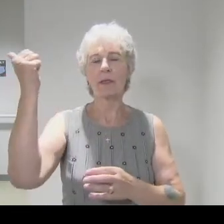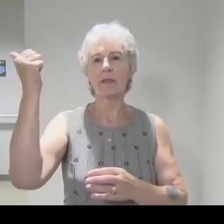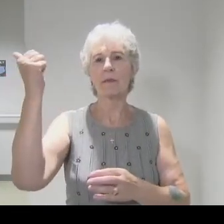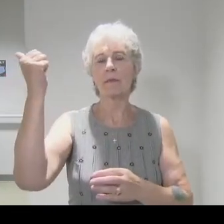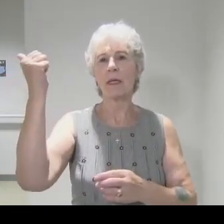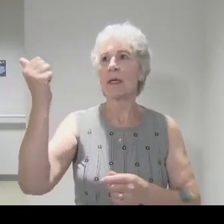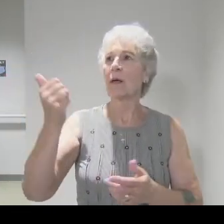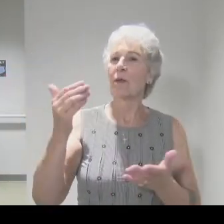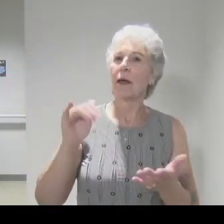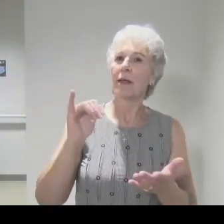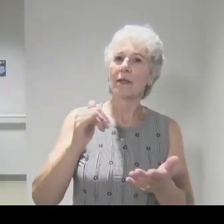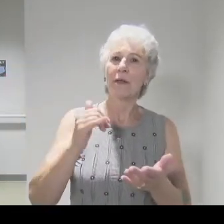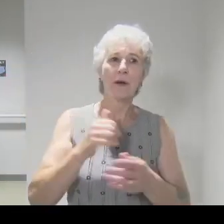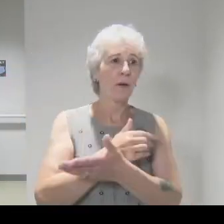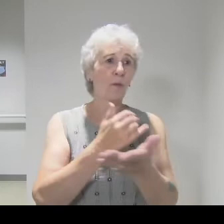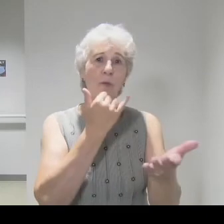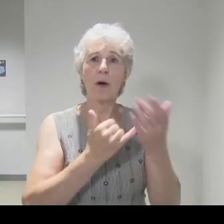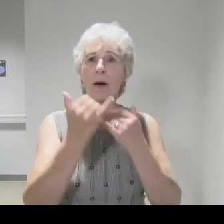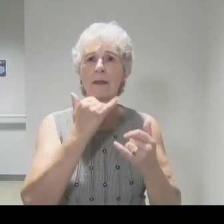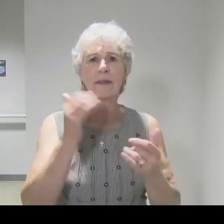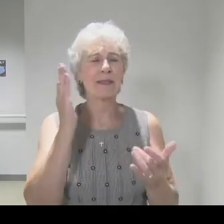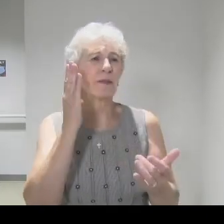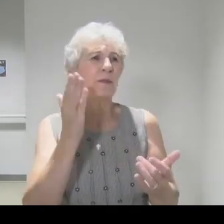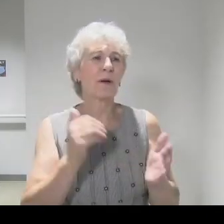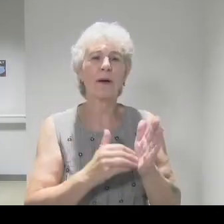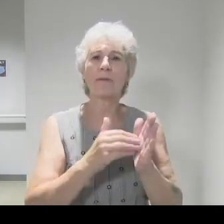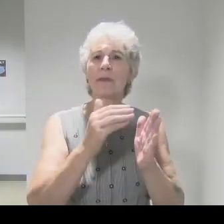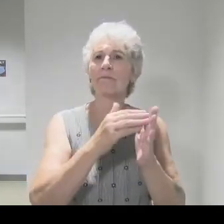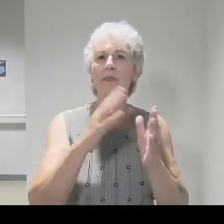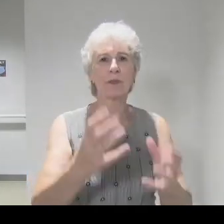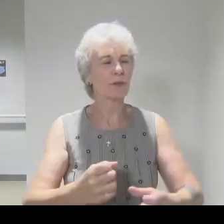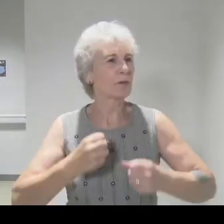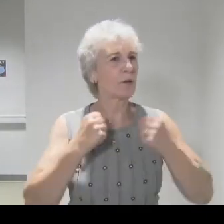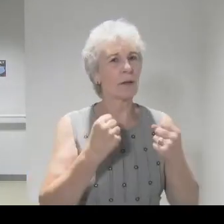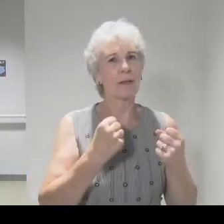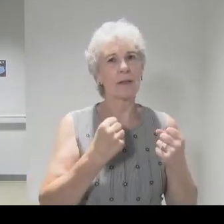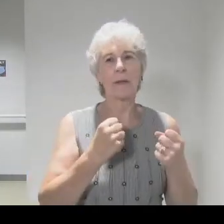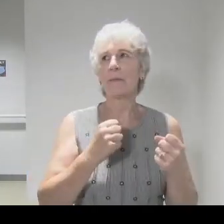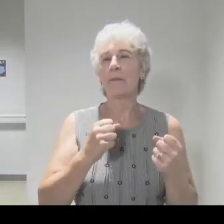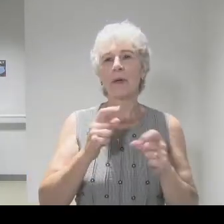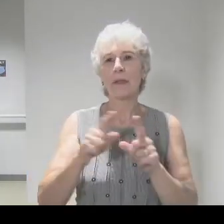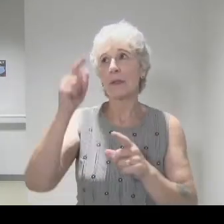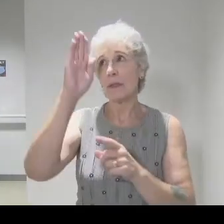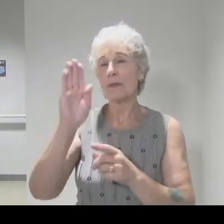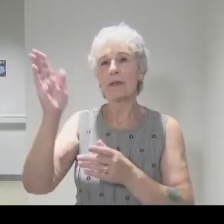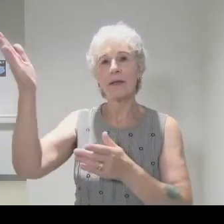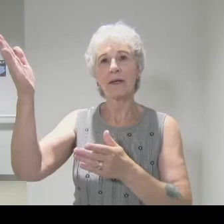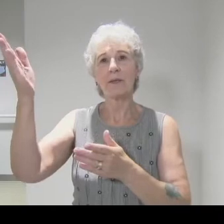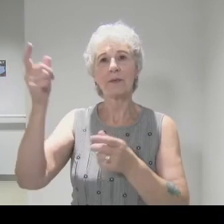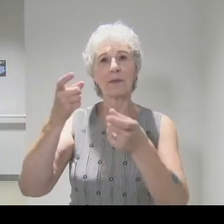forget that though the wrong seem oft so strong, God is